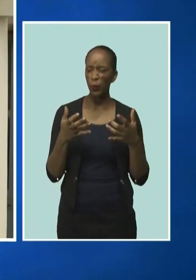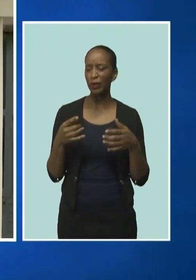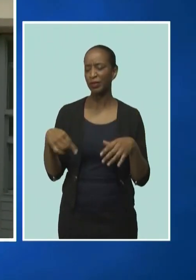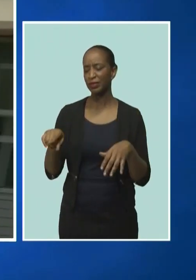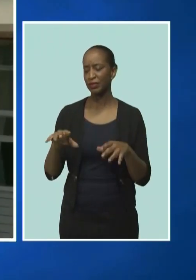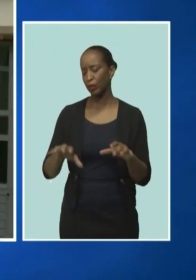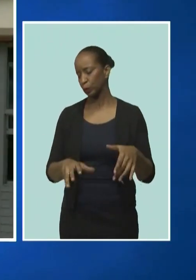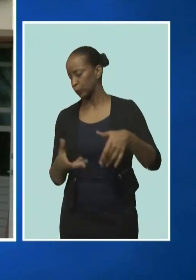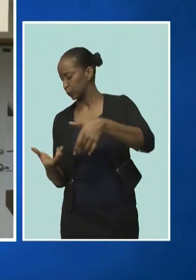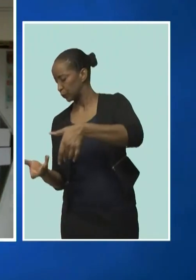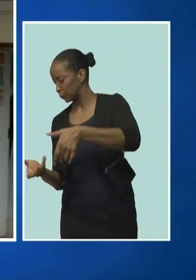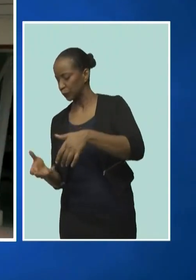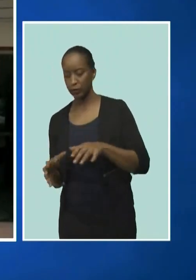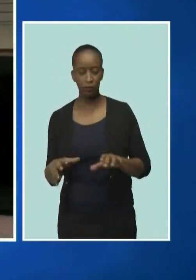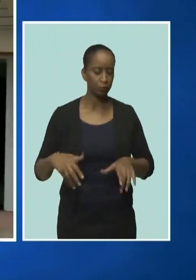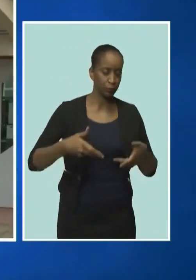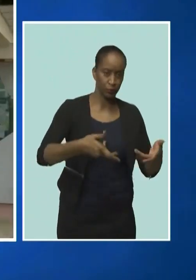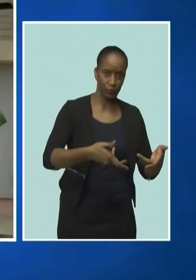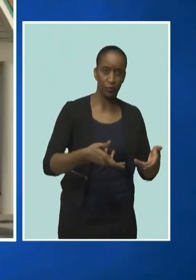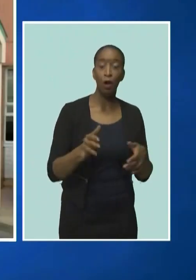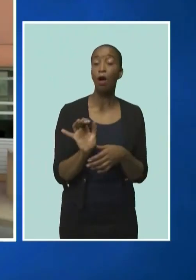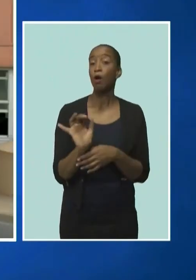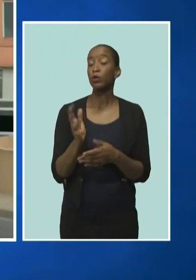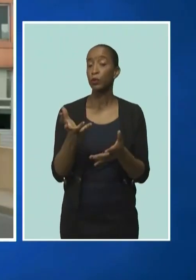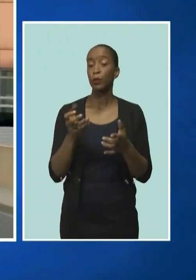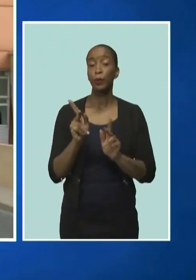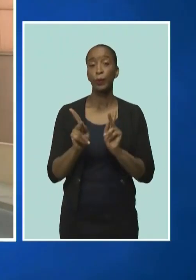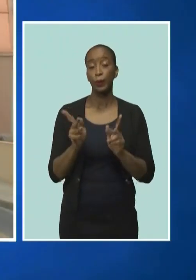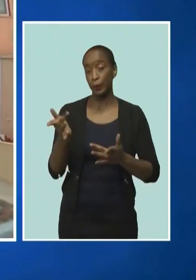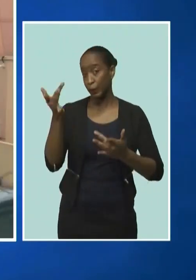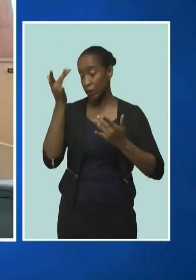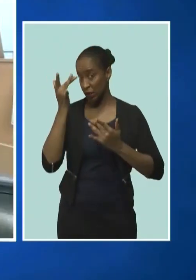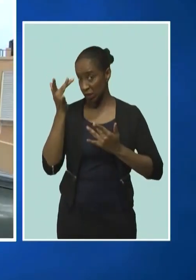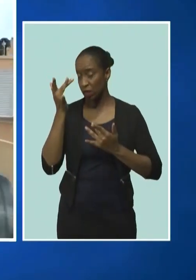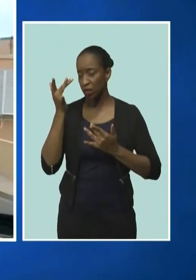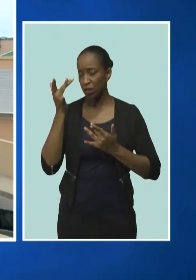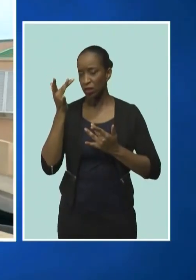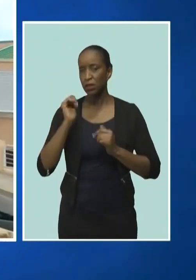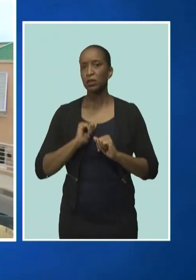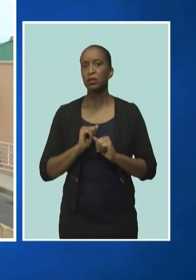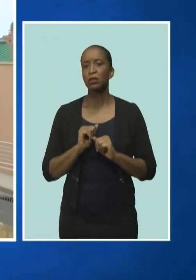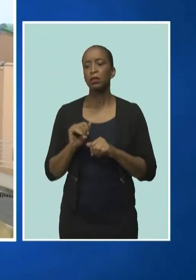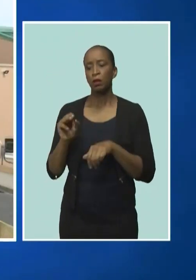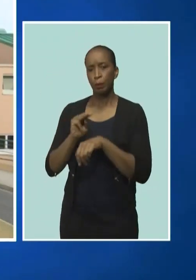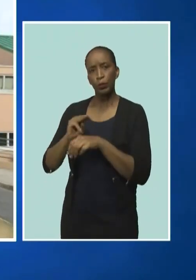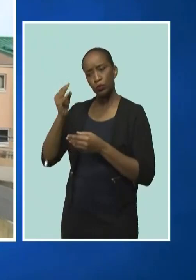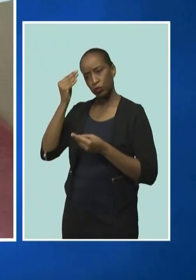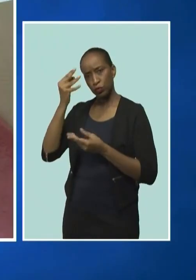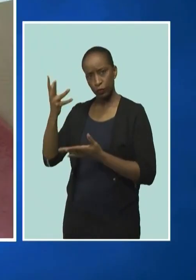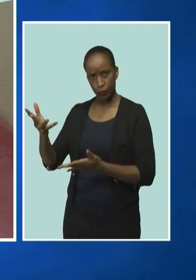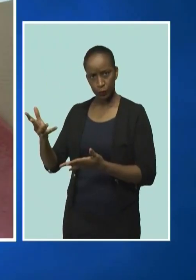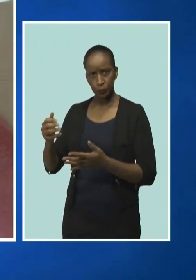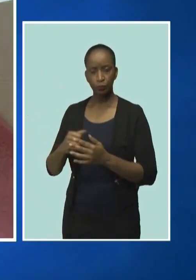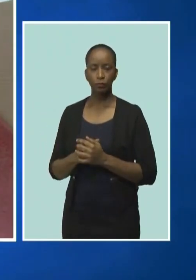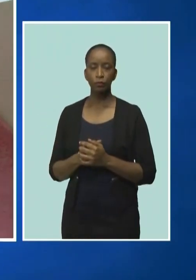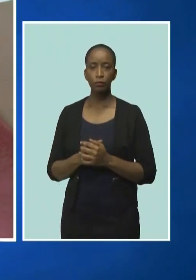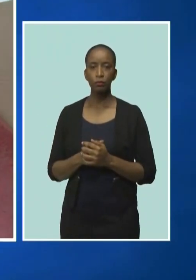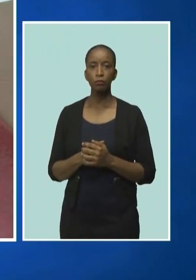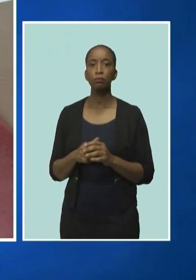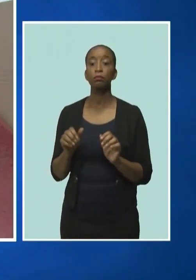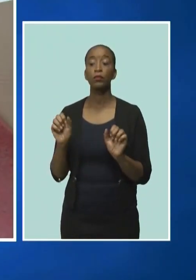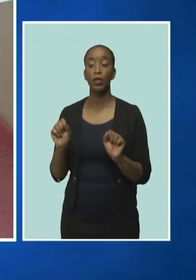also when they are sick and ill, they need to be able to share their information with the Ministry of Health so that we could do the